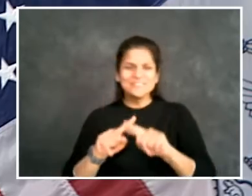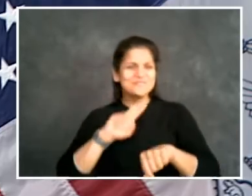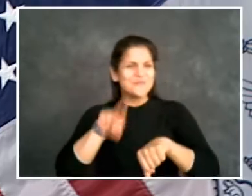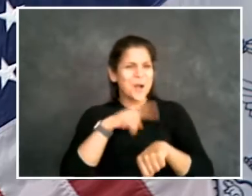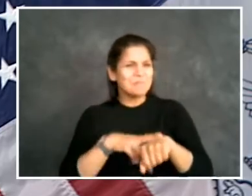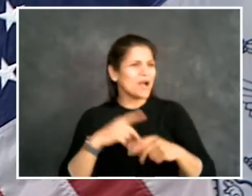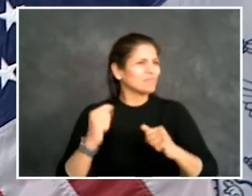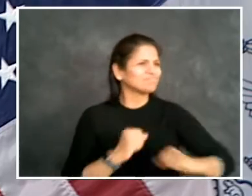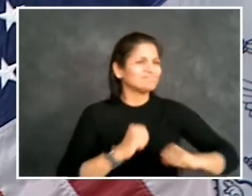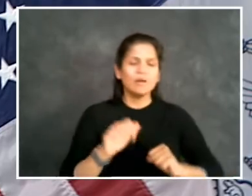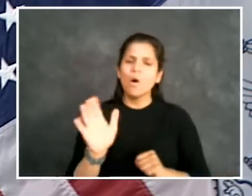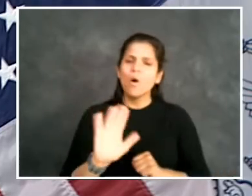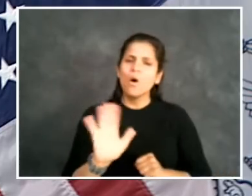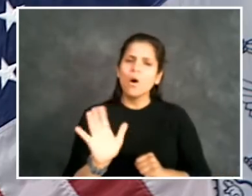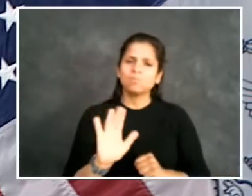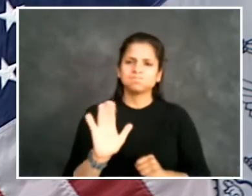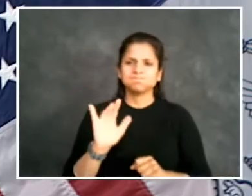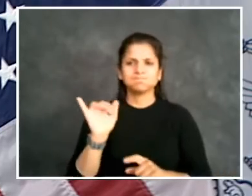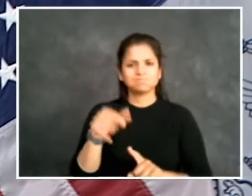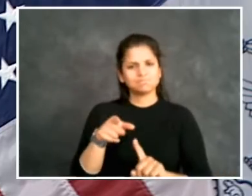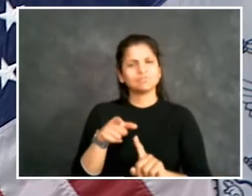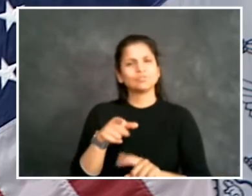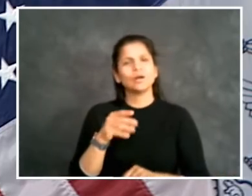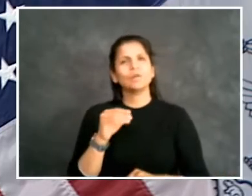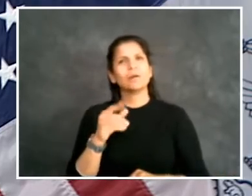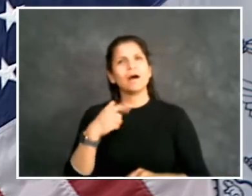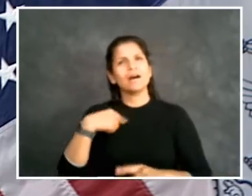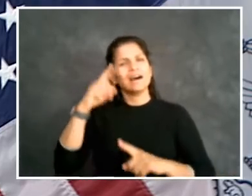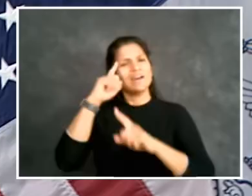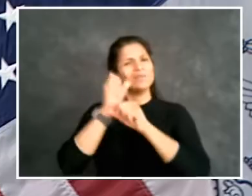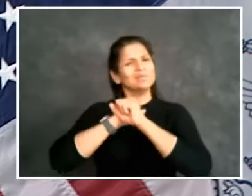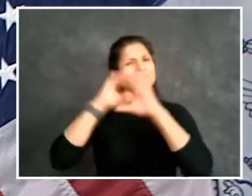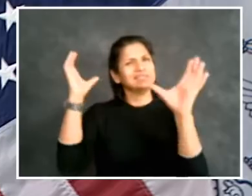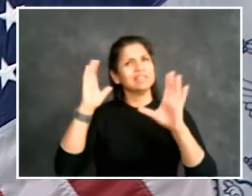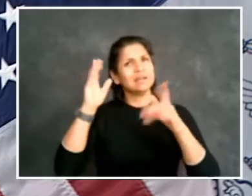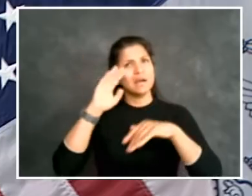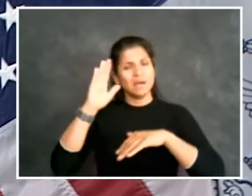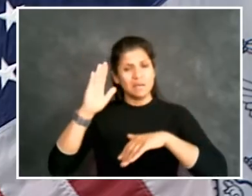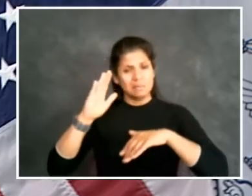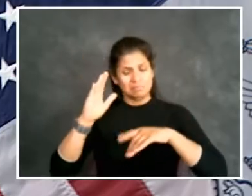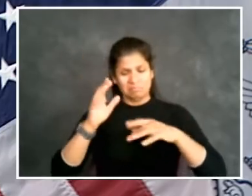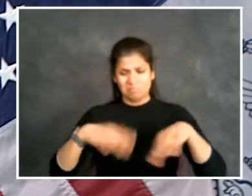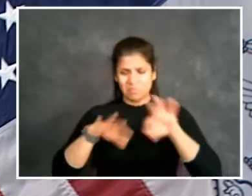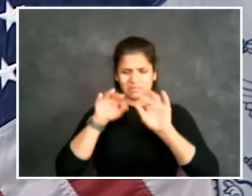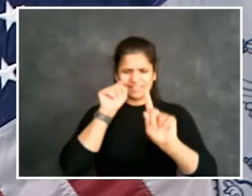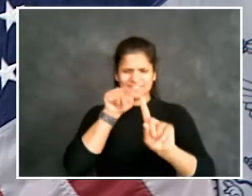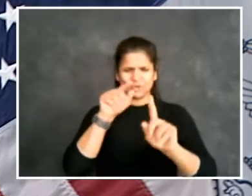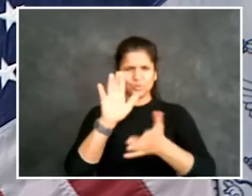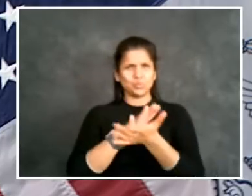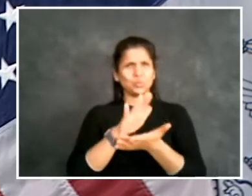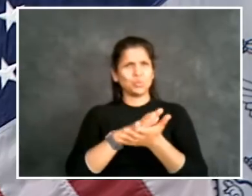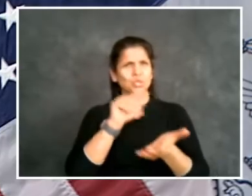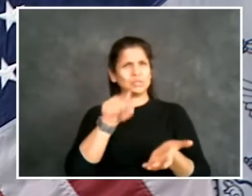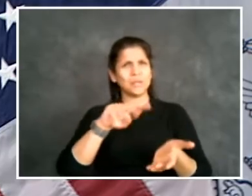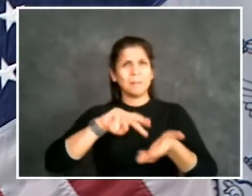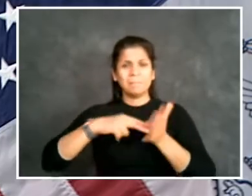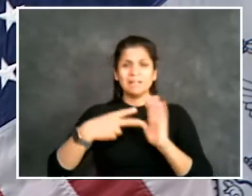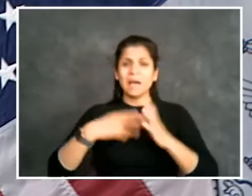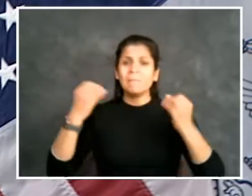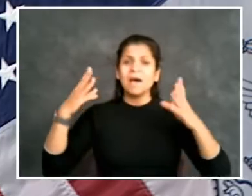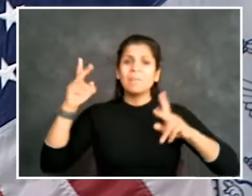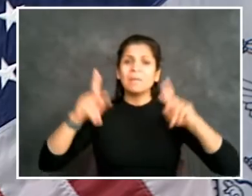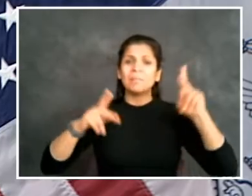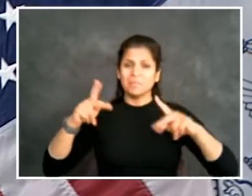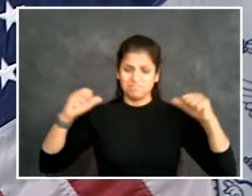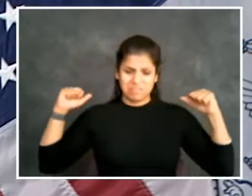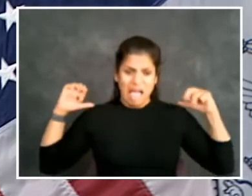schools, schools mean a lot of people in a close space. That's just the reality. This is New York City, 1.1 million kids in